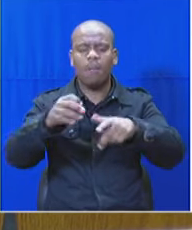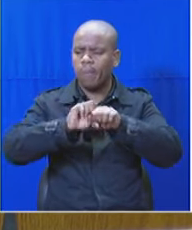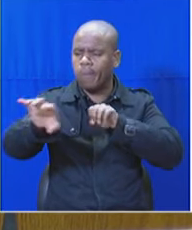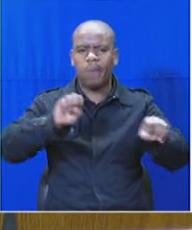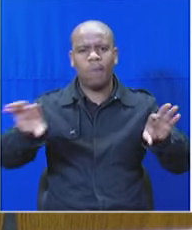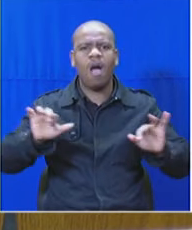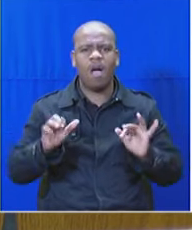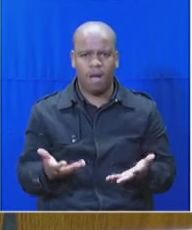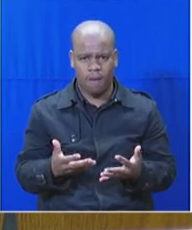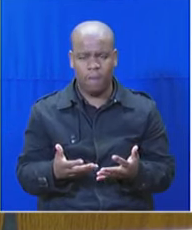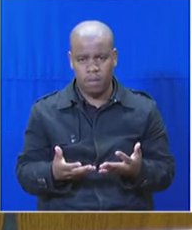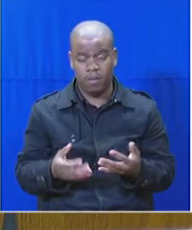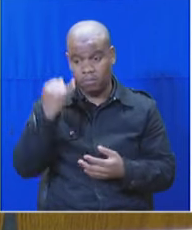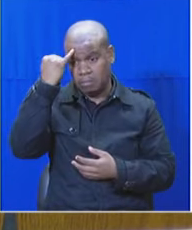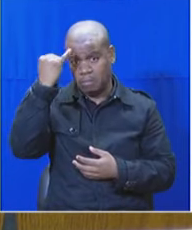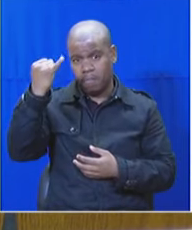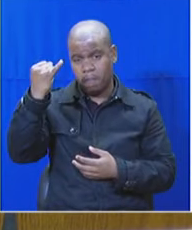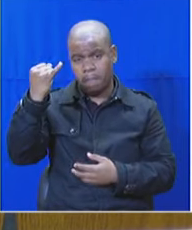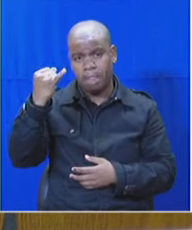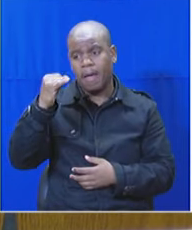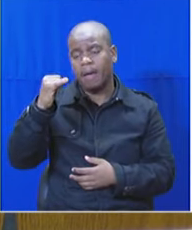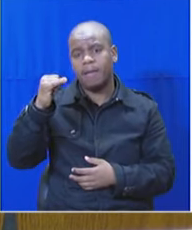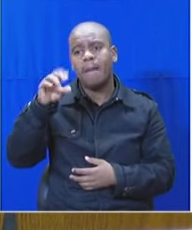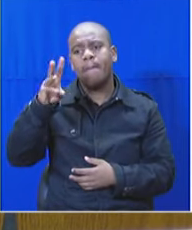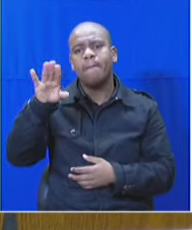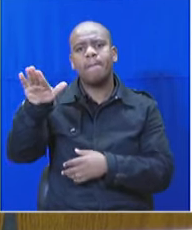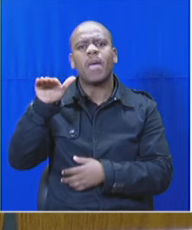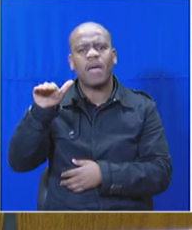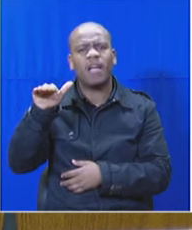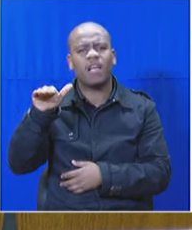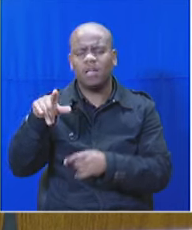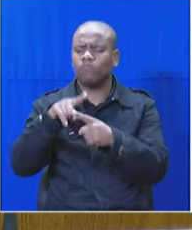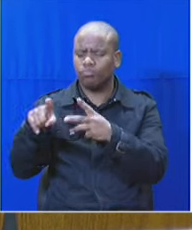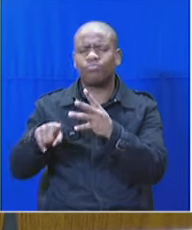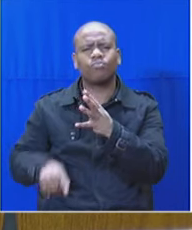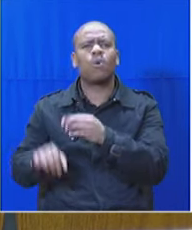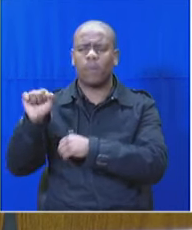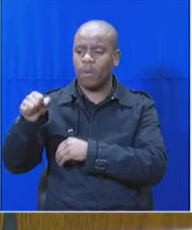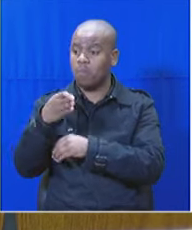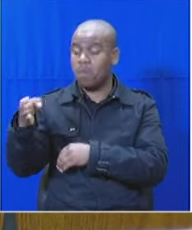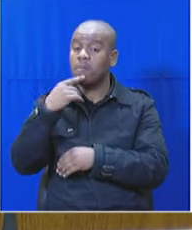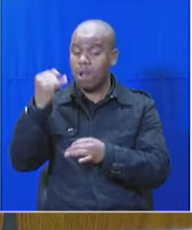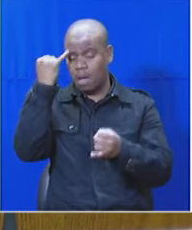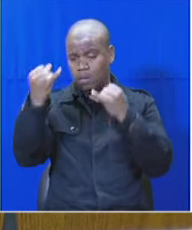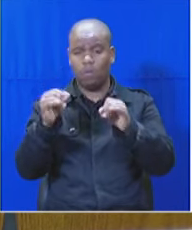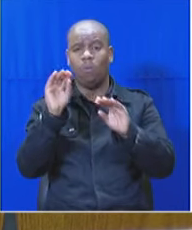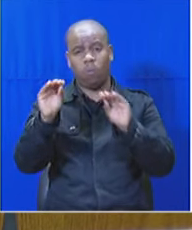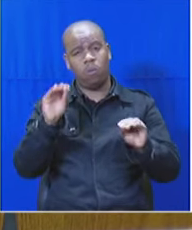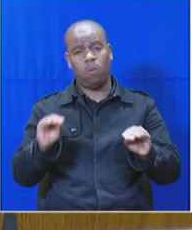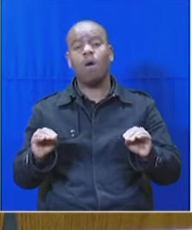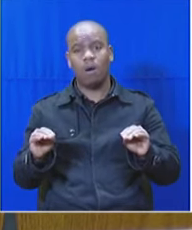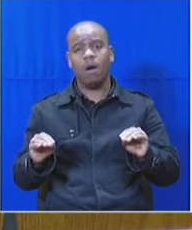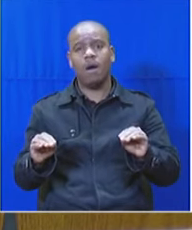and an idea bank, and so on. These are all inputs which have come from the honorable members have